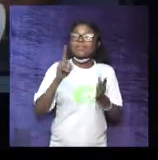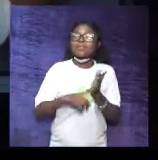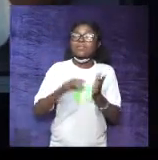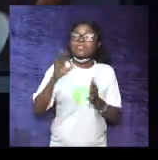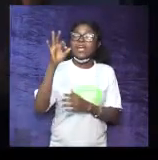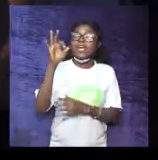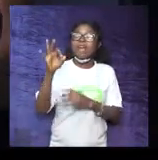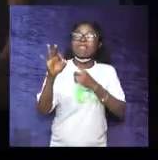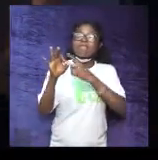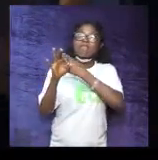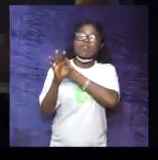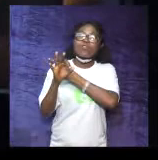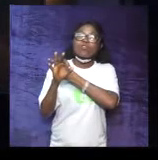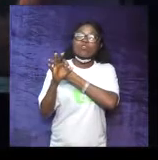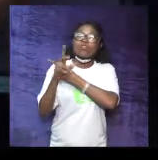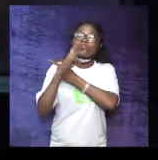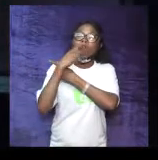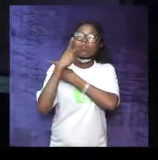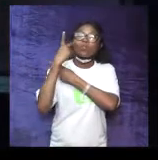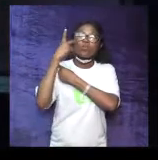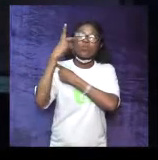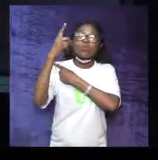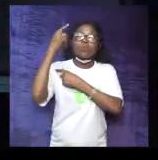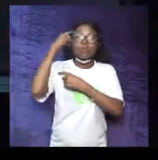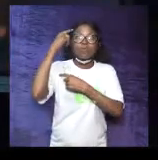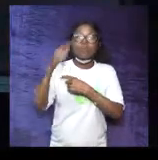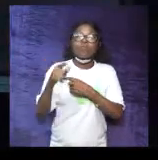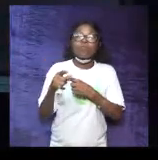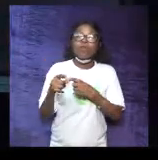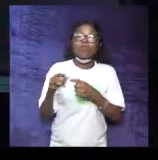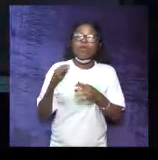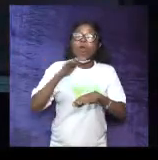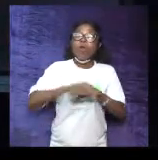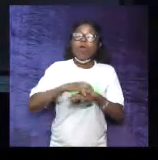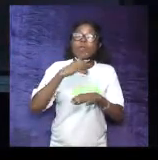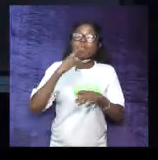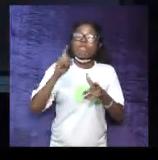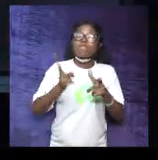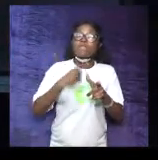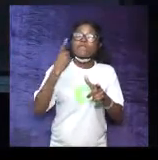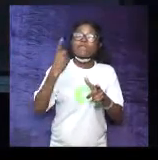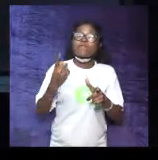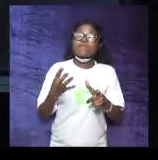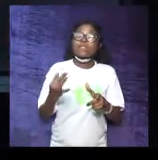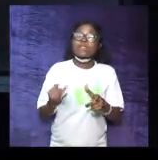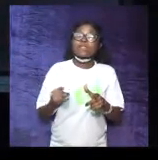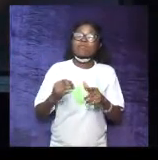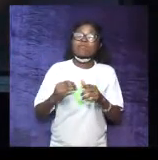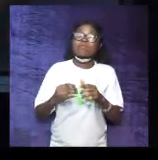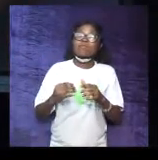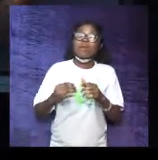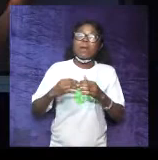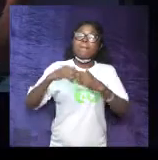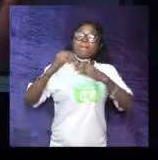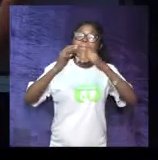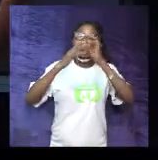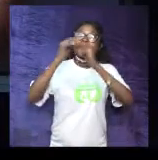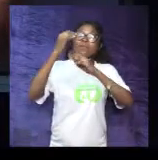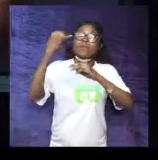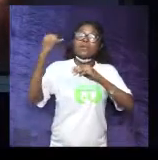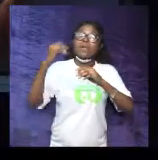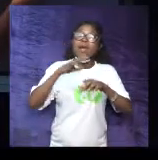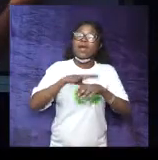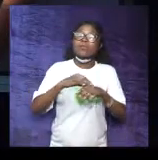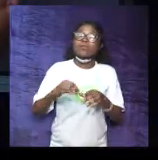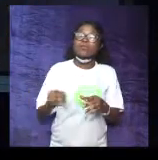for. F. Now on the first level, like on the first story building, first floor of the building, you put an angle and